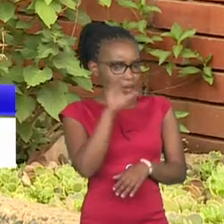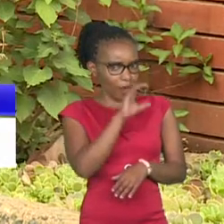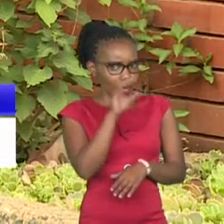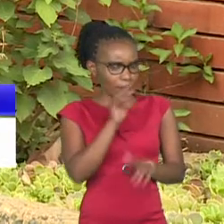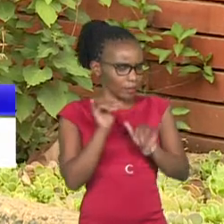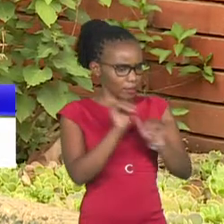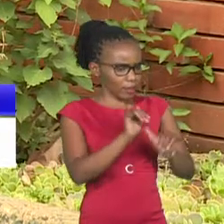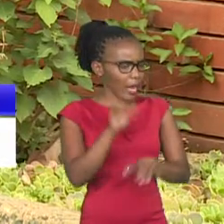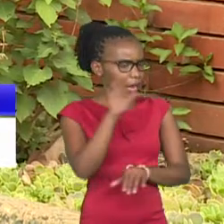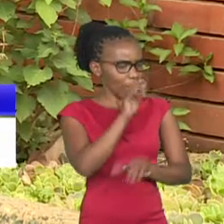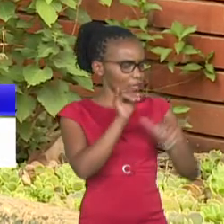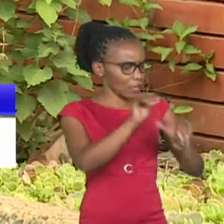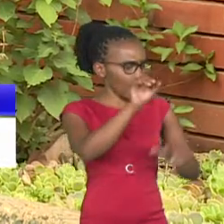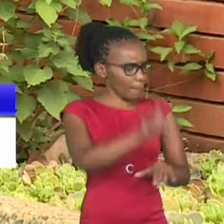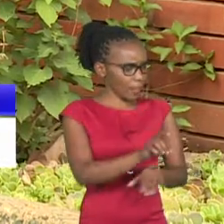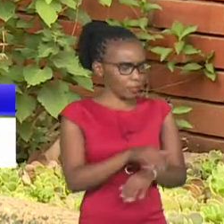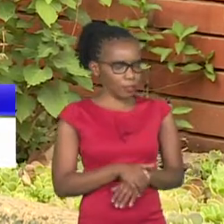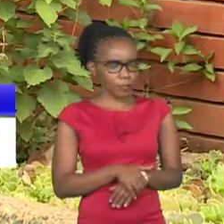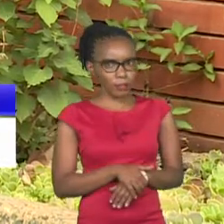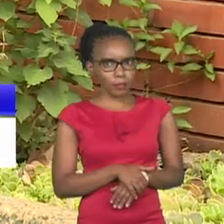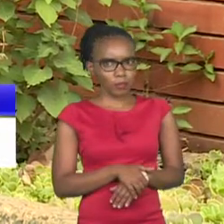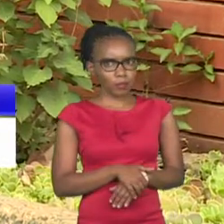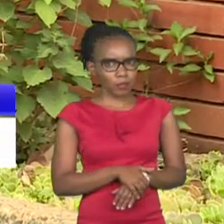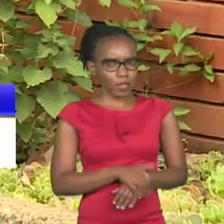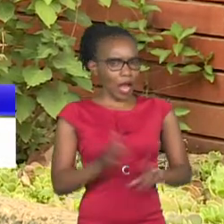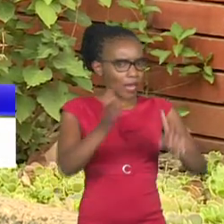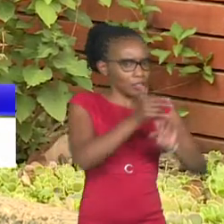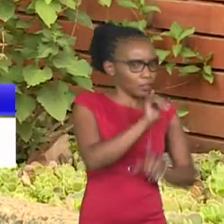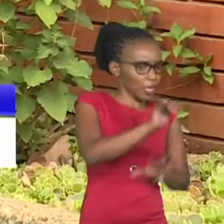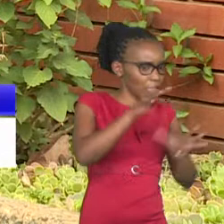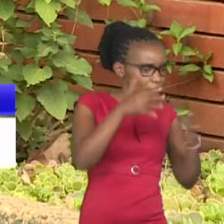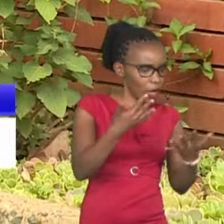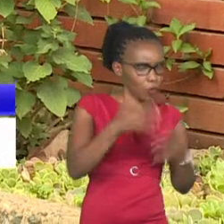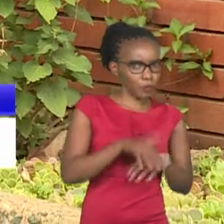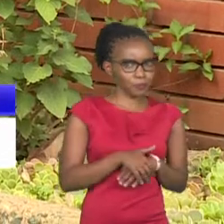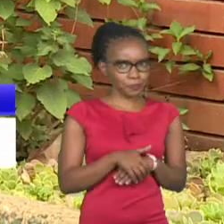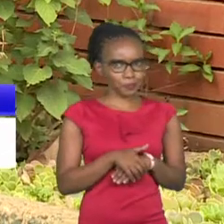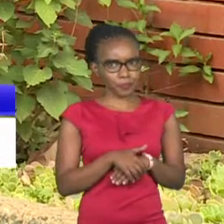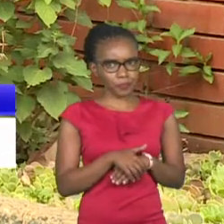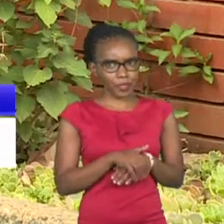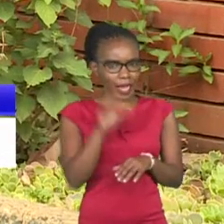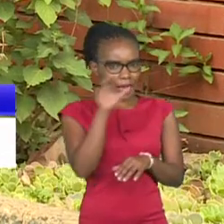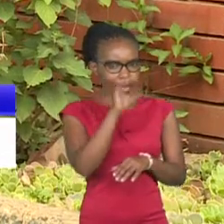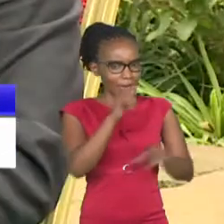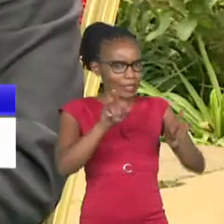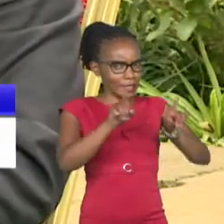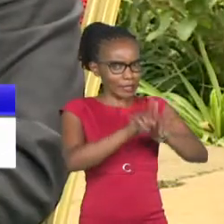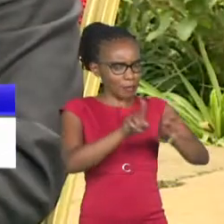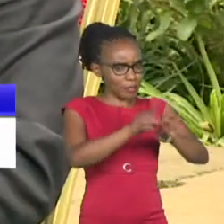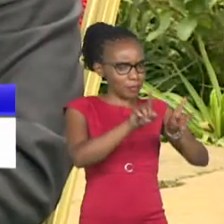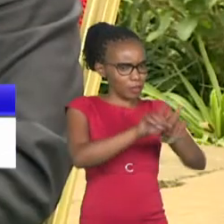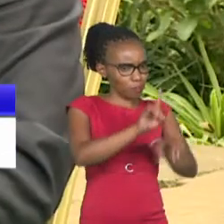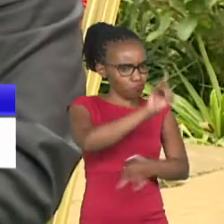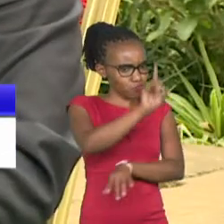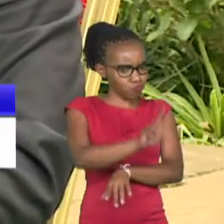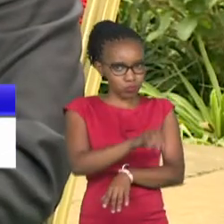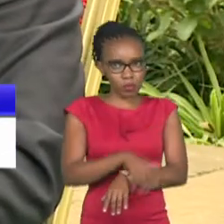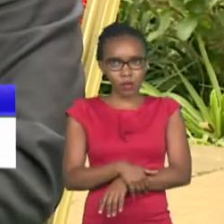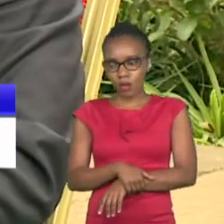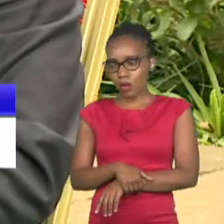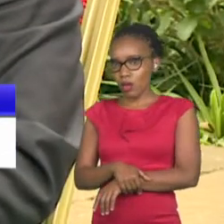maintain your clientele. How have you been able to achieve this? Maintaining your clientele? All right. You